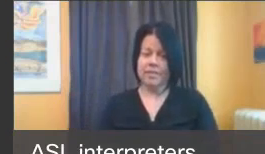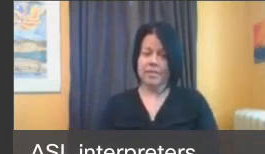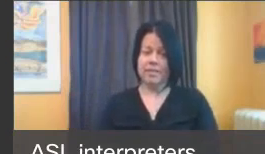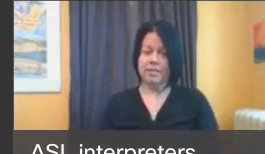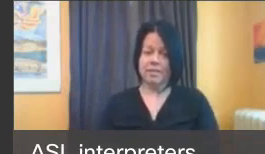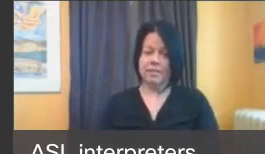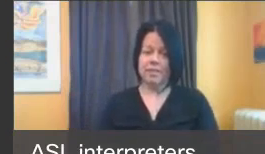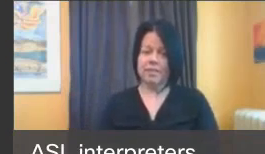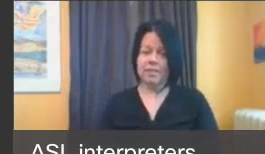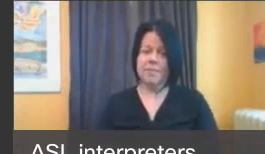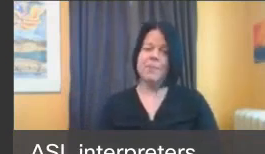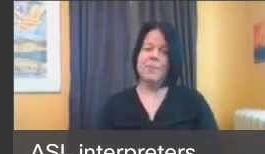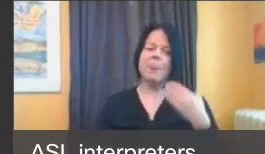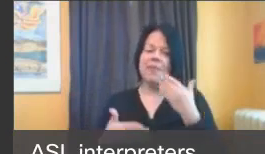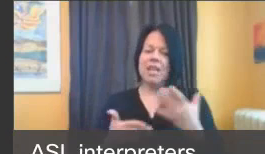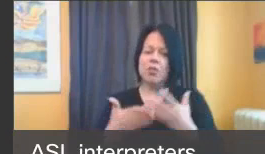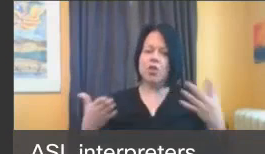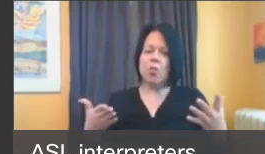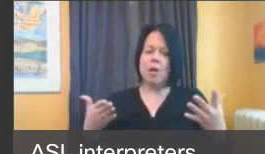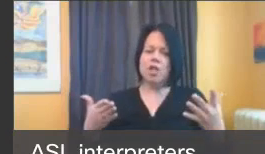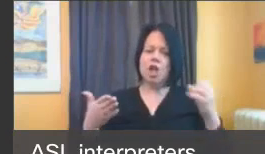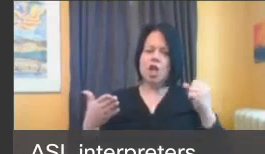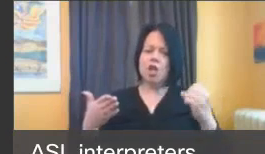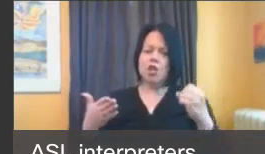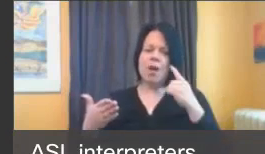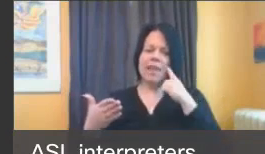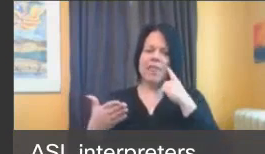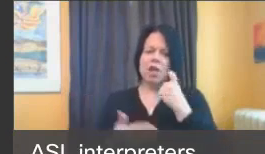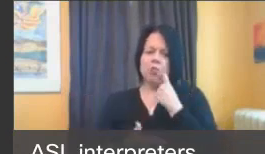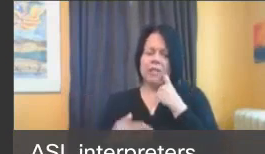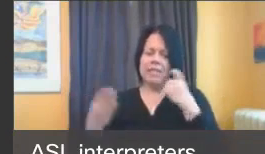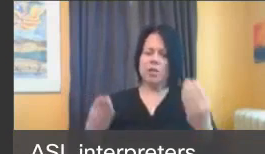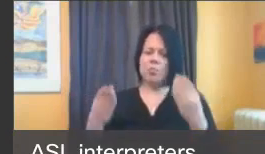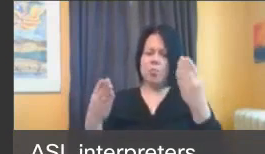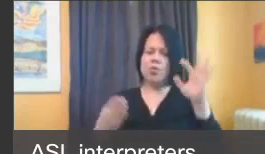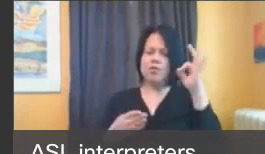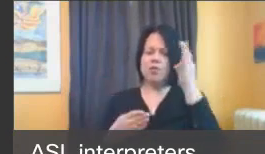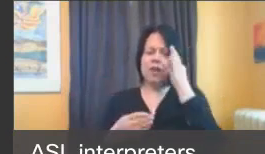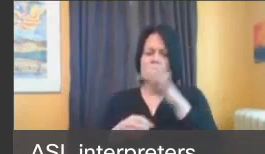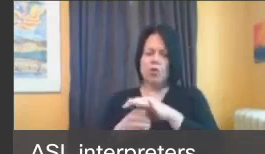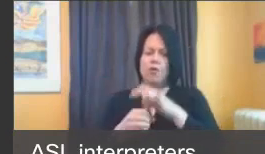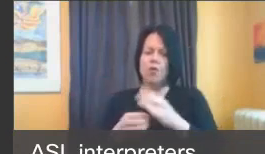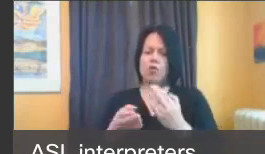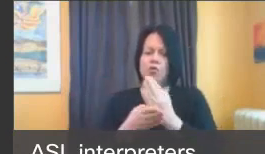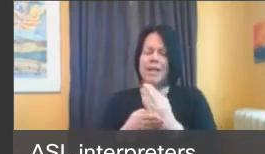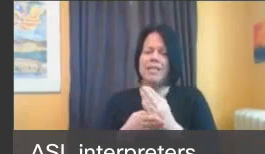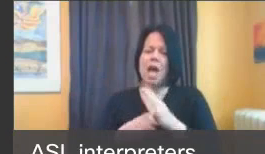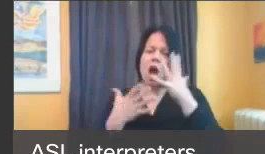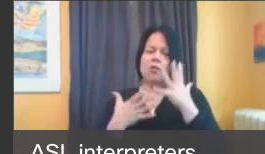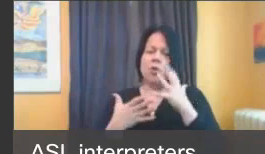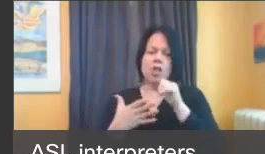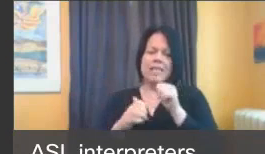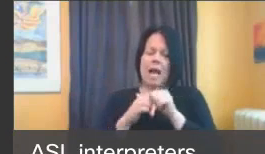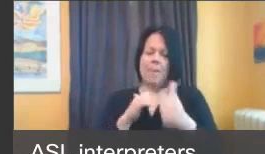Thank you so much, Commissioner Hill. So I think recent proposals in federal voting rights legislation that unfortunately did not pass